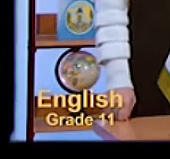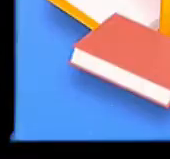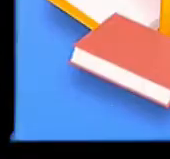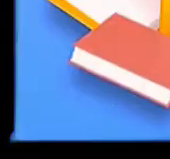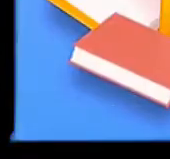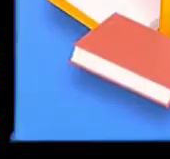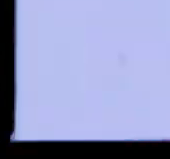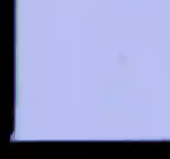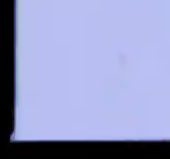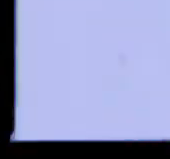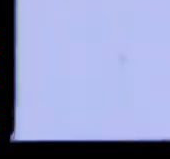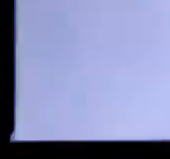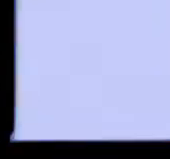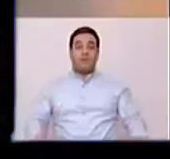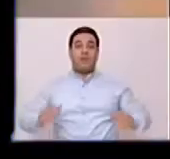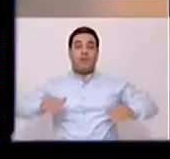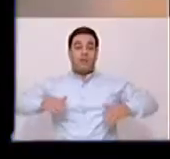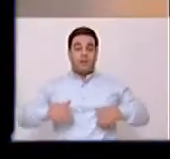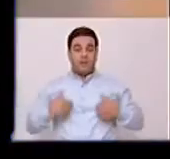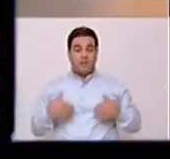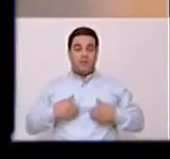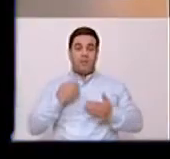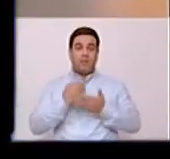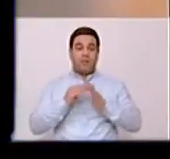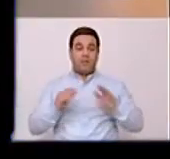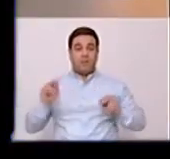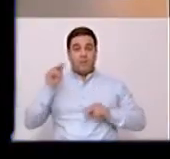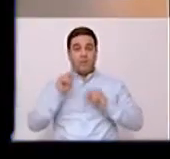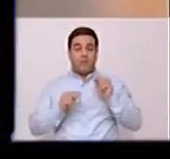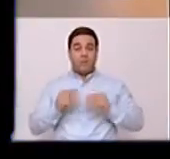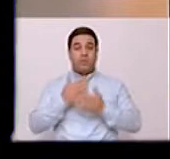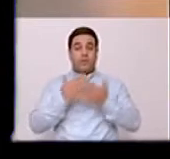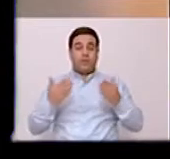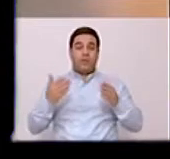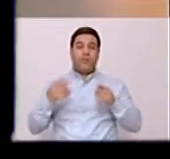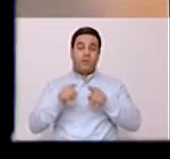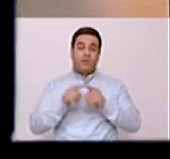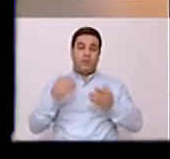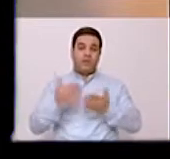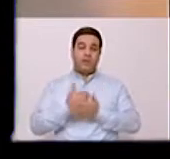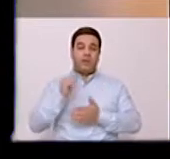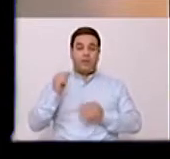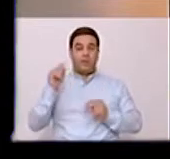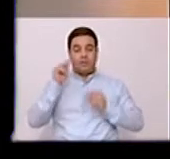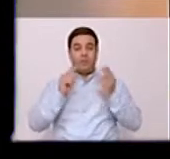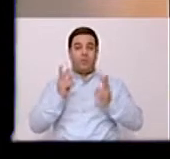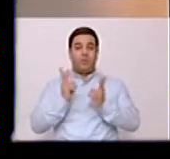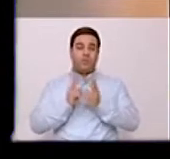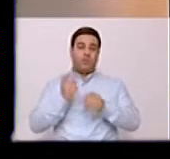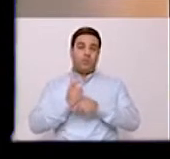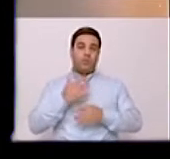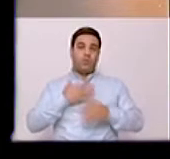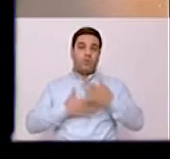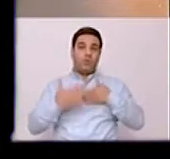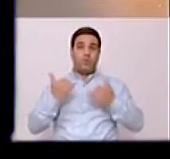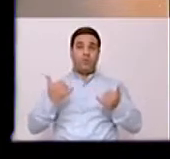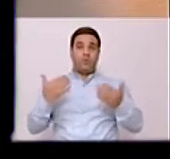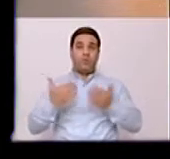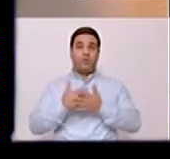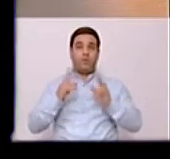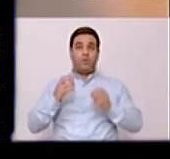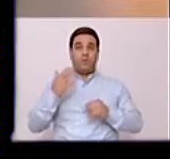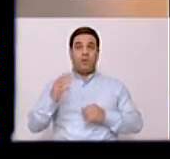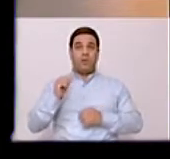goodbye. Assalomu alaykum aziz o'quvchilar. Sizlar bilan yana adabiyot darsida birgamiz. Bugungi yangi